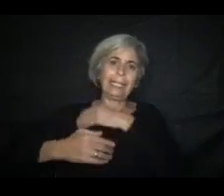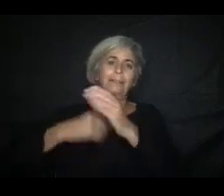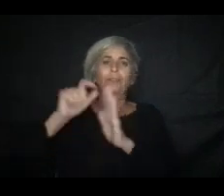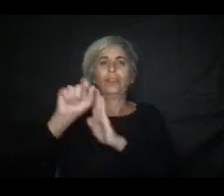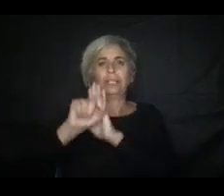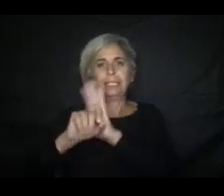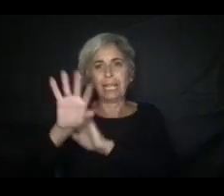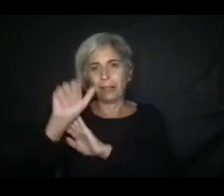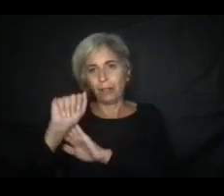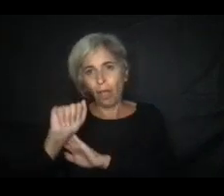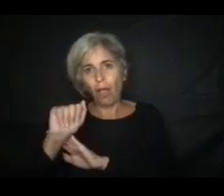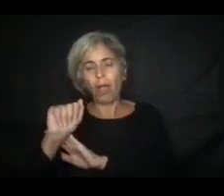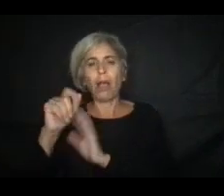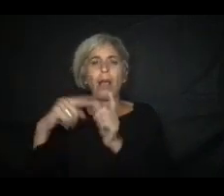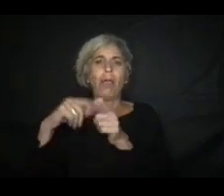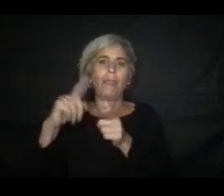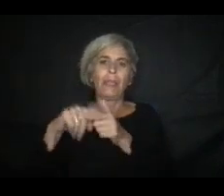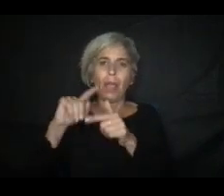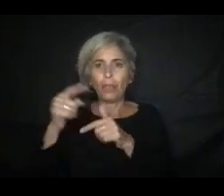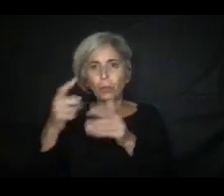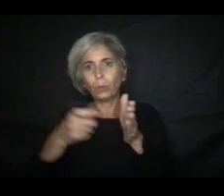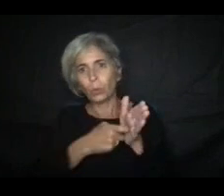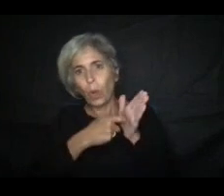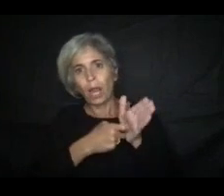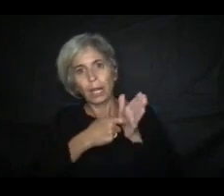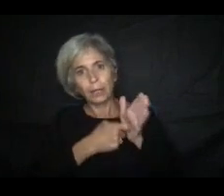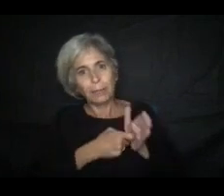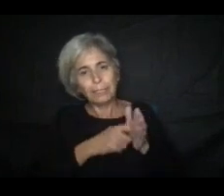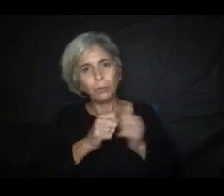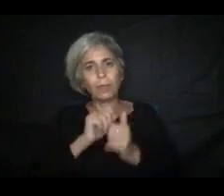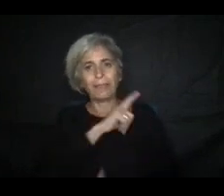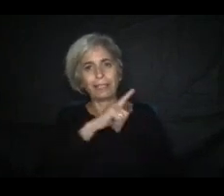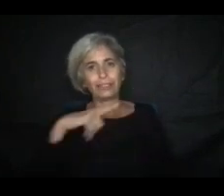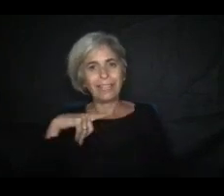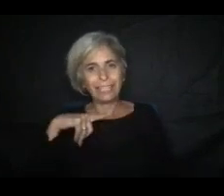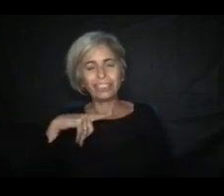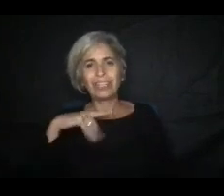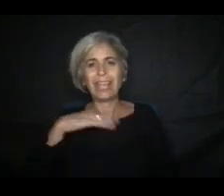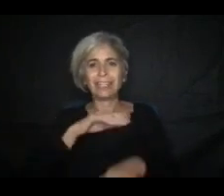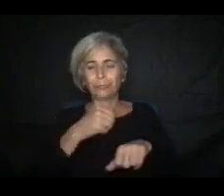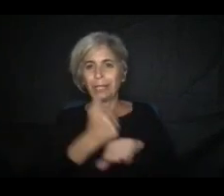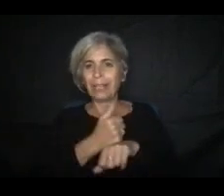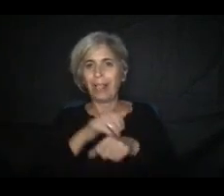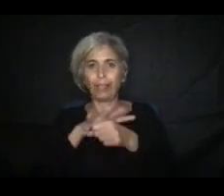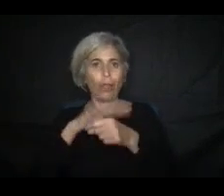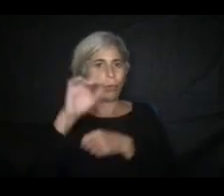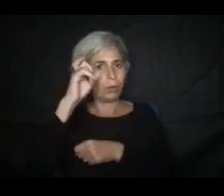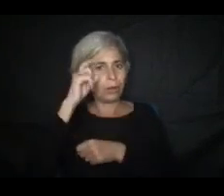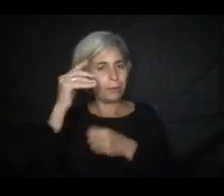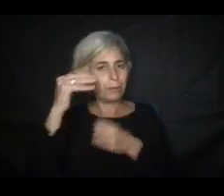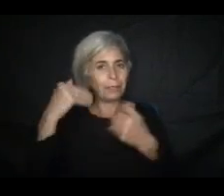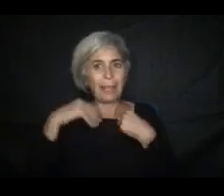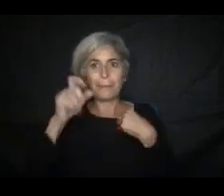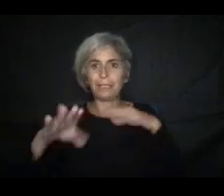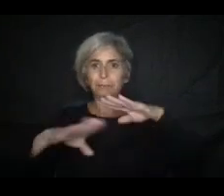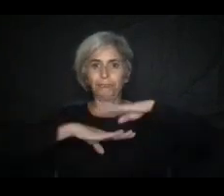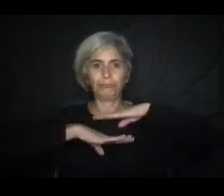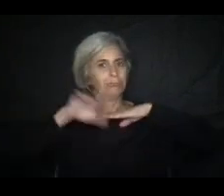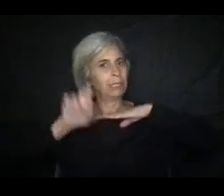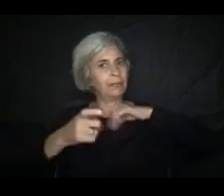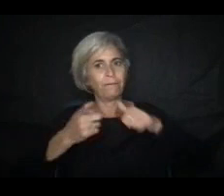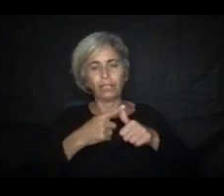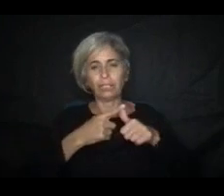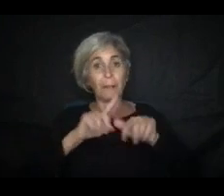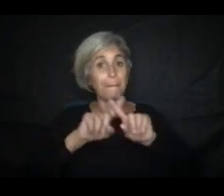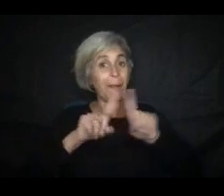a number of other stipulations and requirements that the legislature has placed on local governments that have to be met. However, if